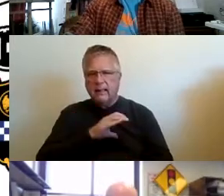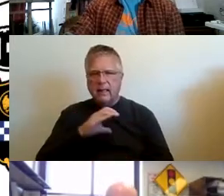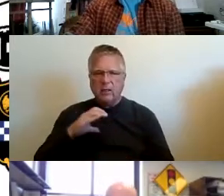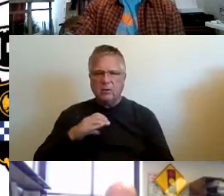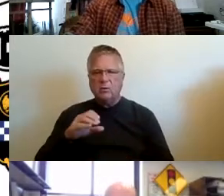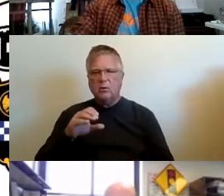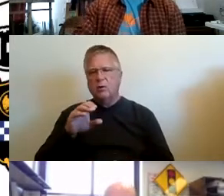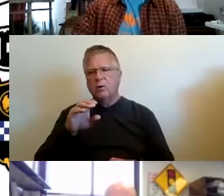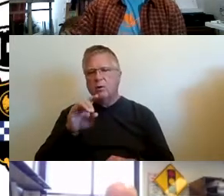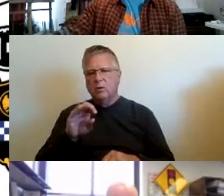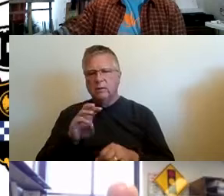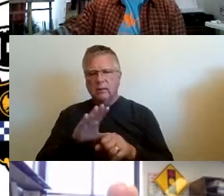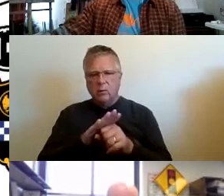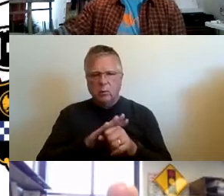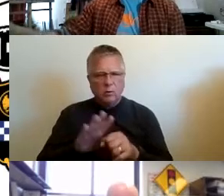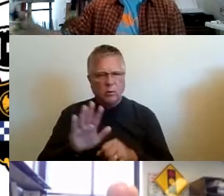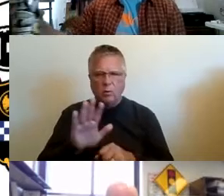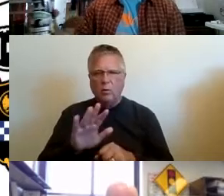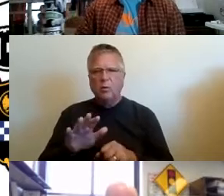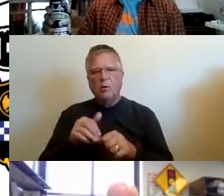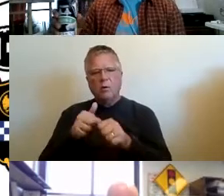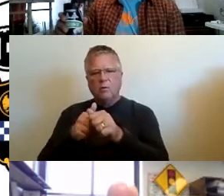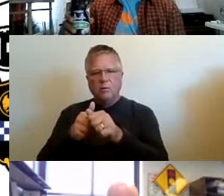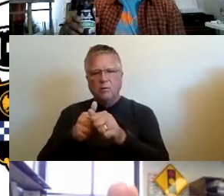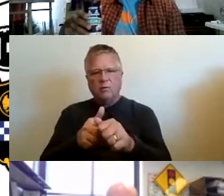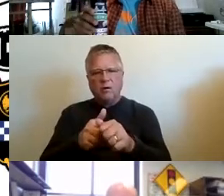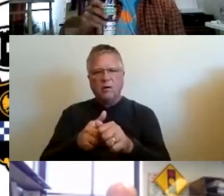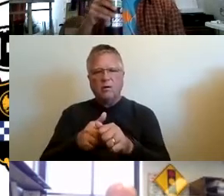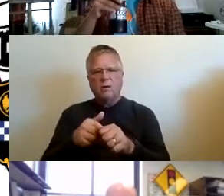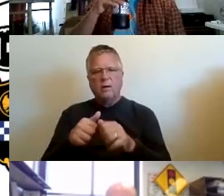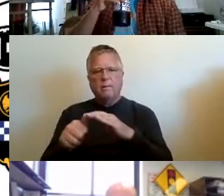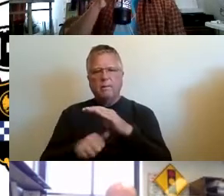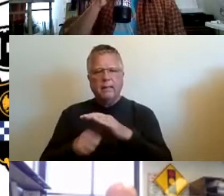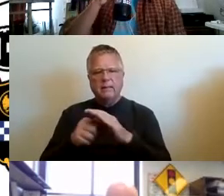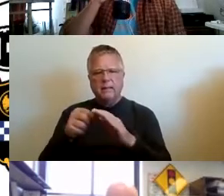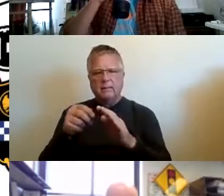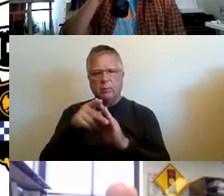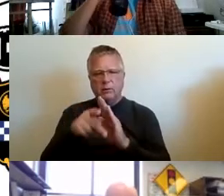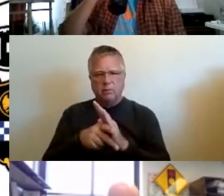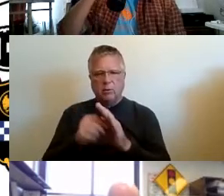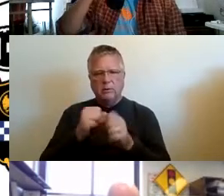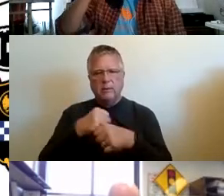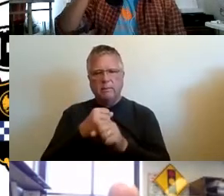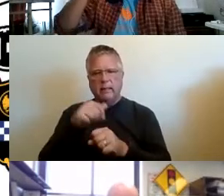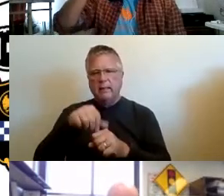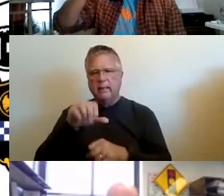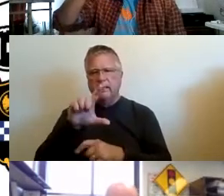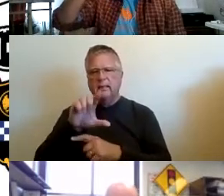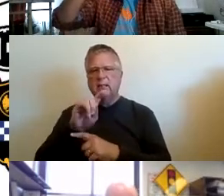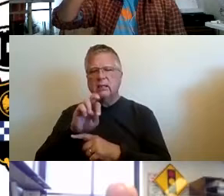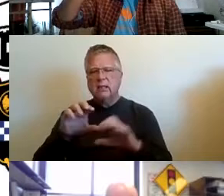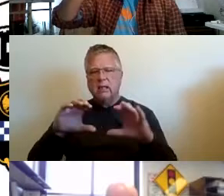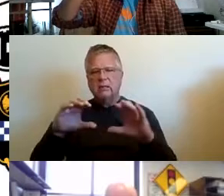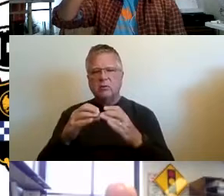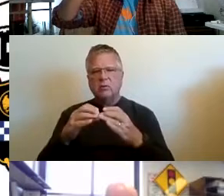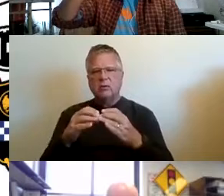ward on the neighborhood. Rather than we actually follow 7 basic principles when we are creating this cluster and creating those bike